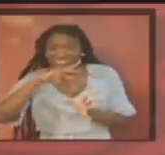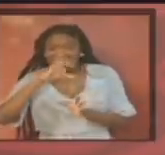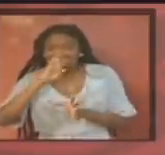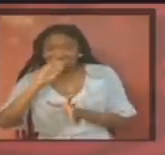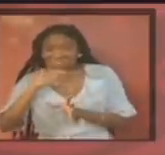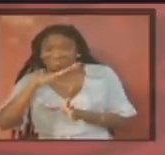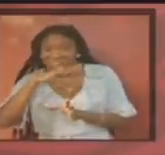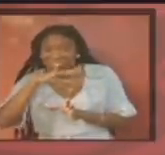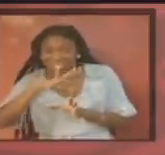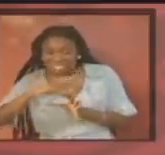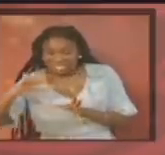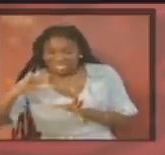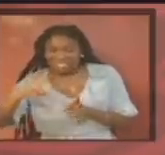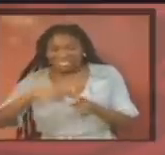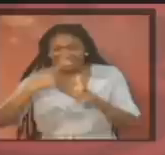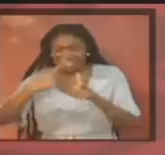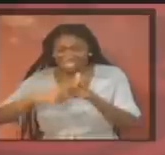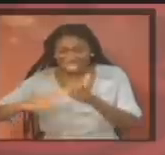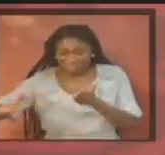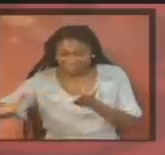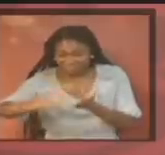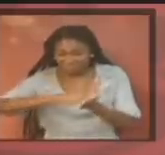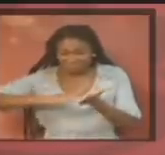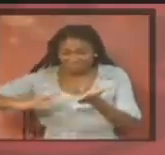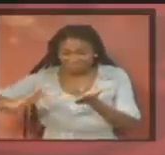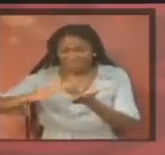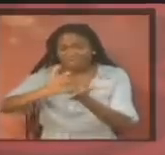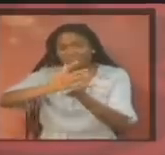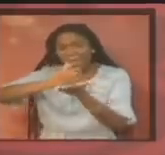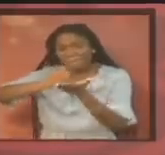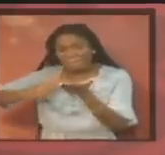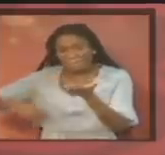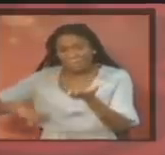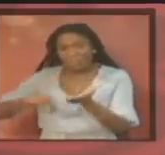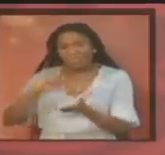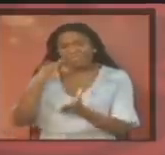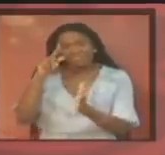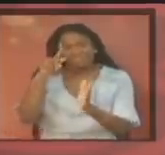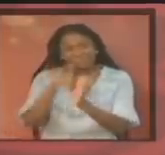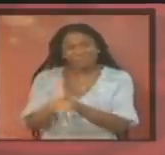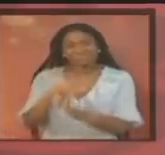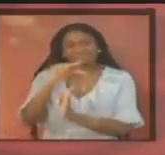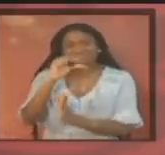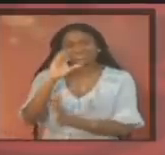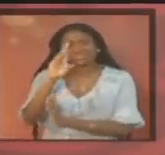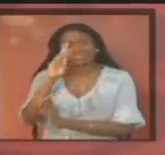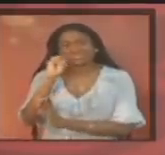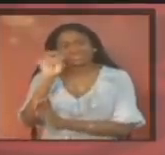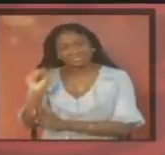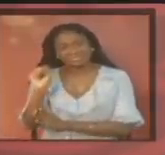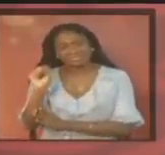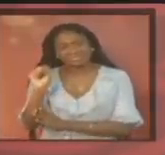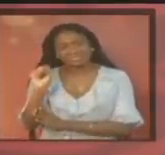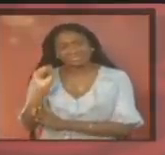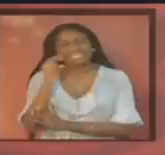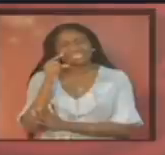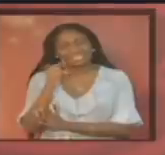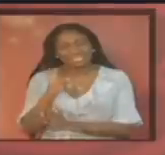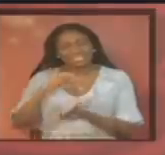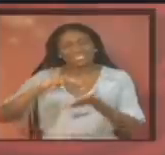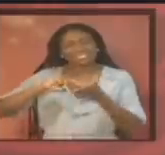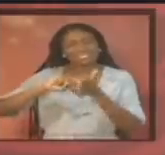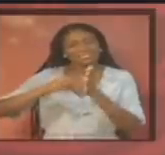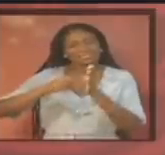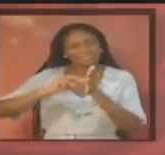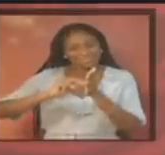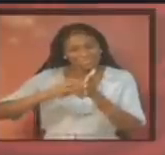by cleaning or disinfecting. So you're removing the germs and you're also killing the germs. So this is what we mean when we talk about cleaning and sanitizing